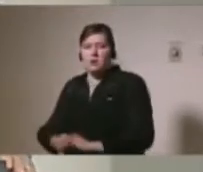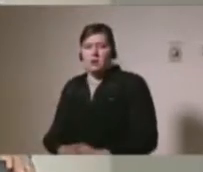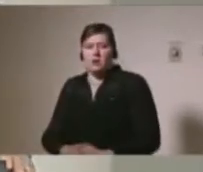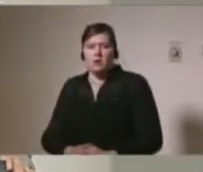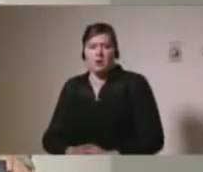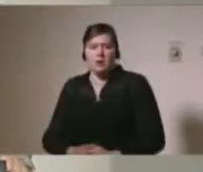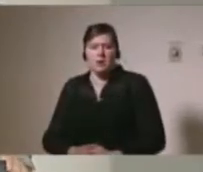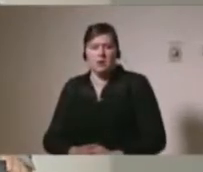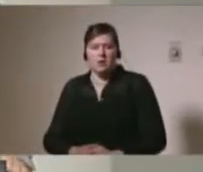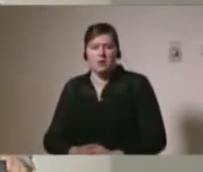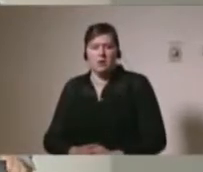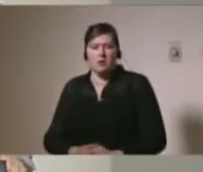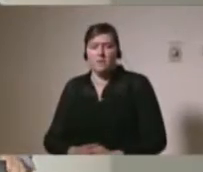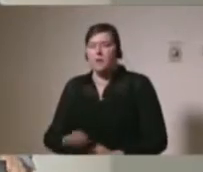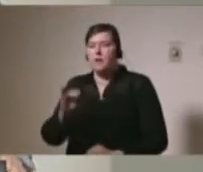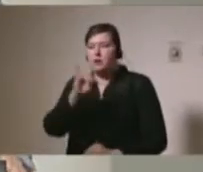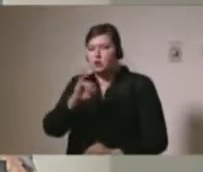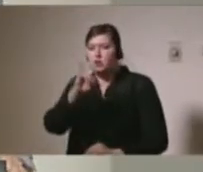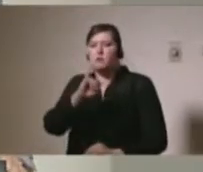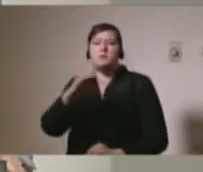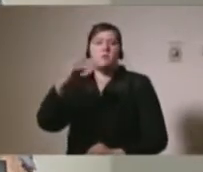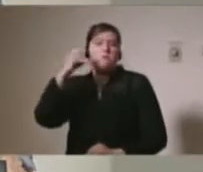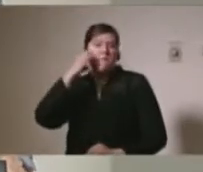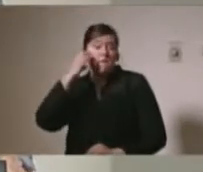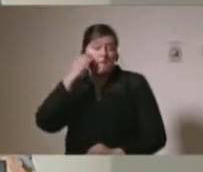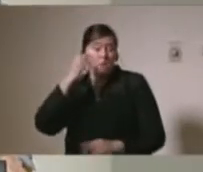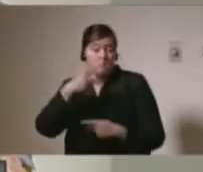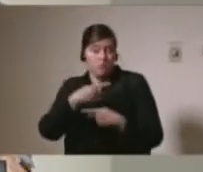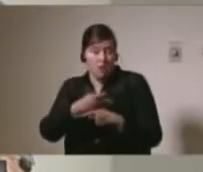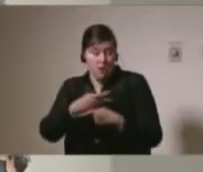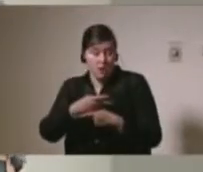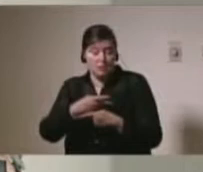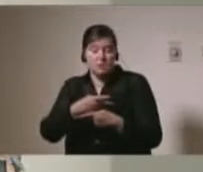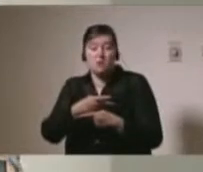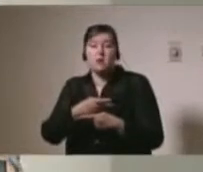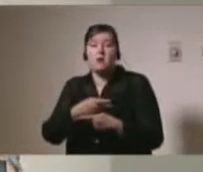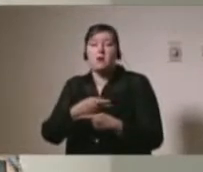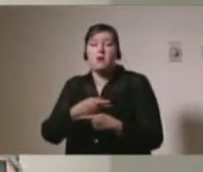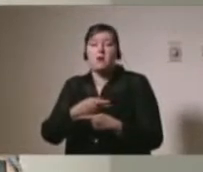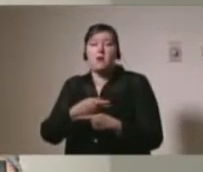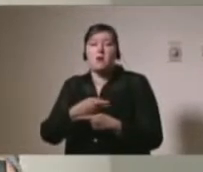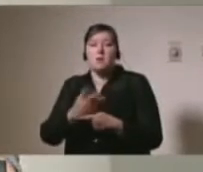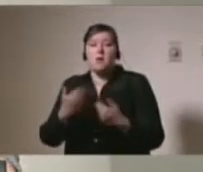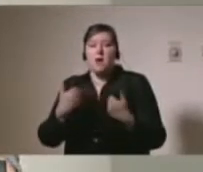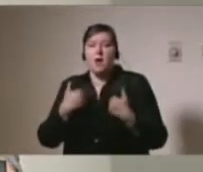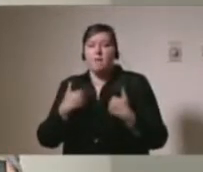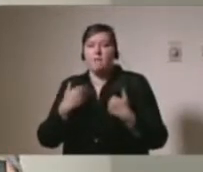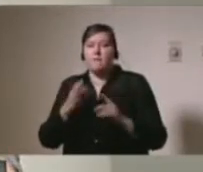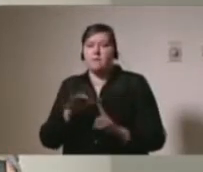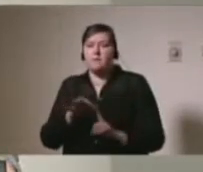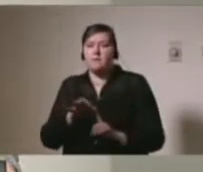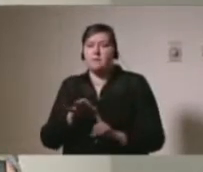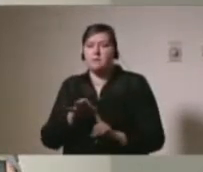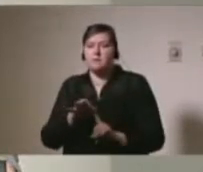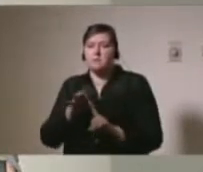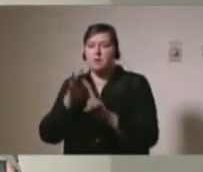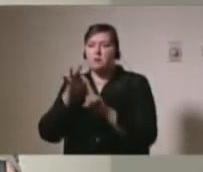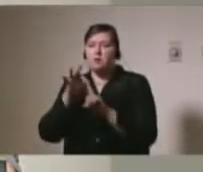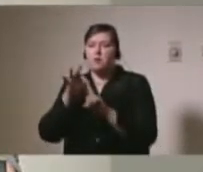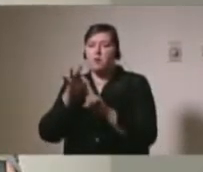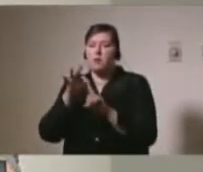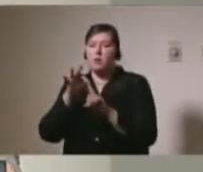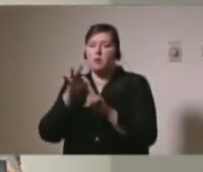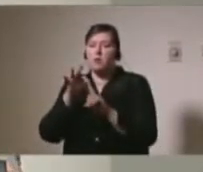Insurance and mobile phone products are provided by special corners where the product